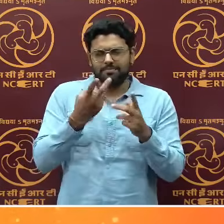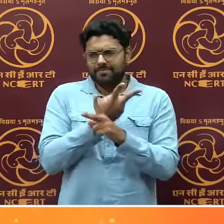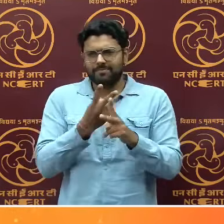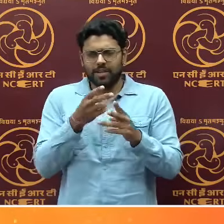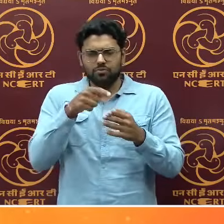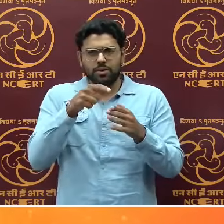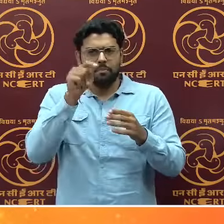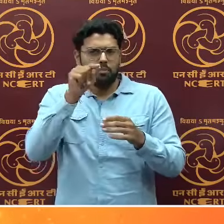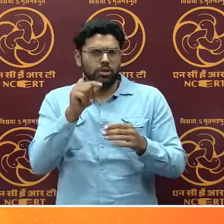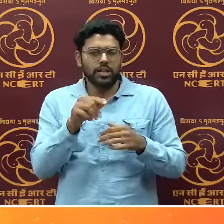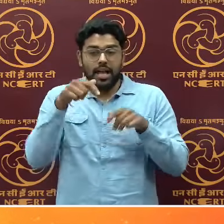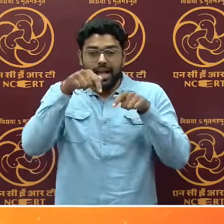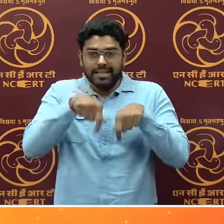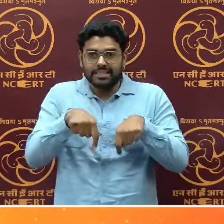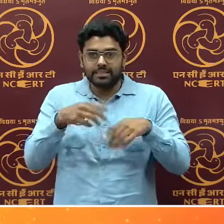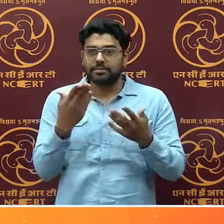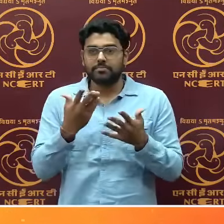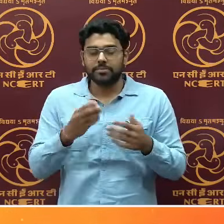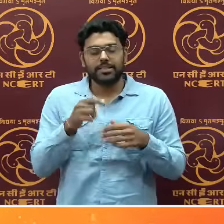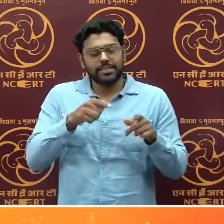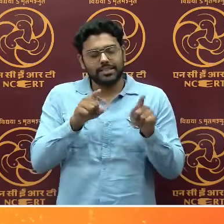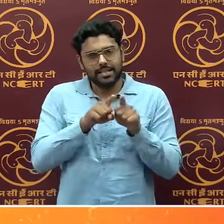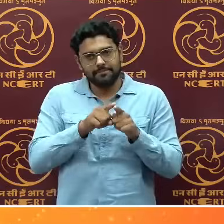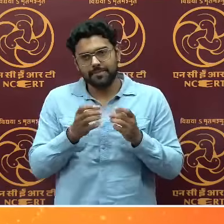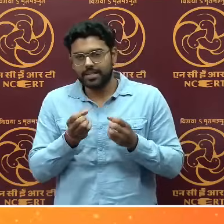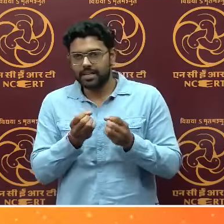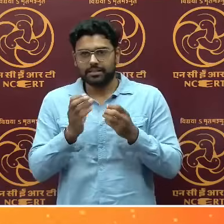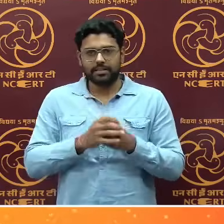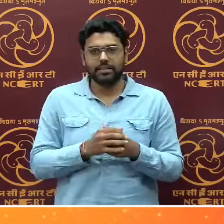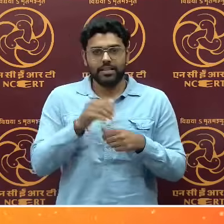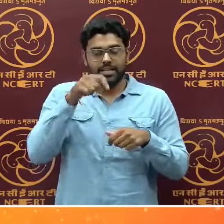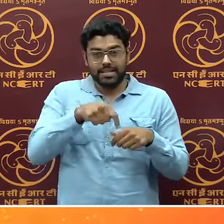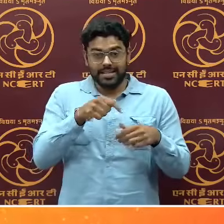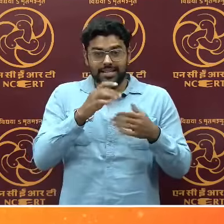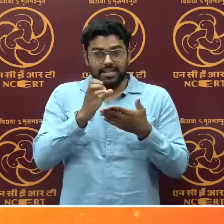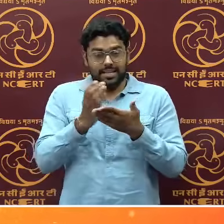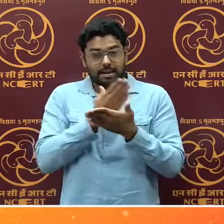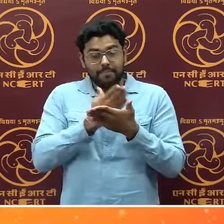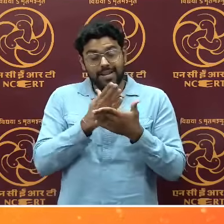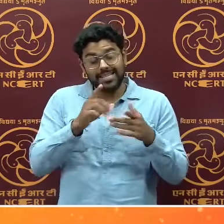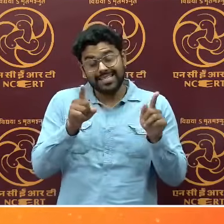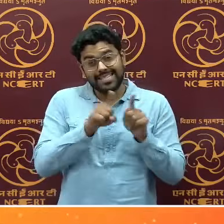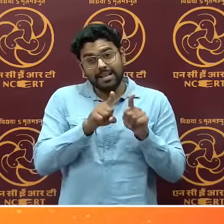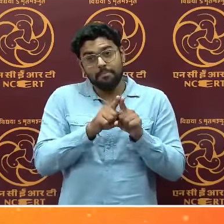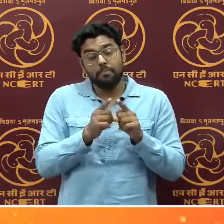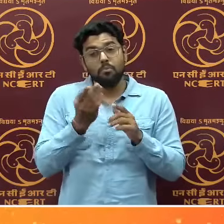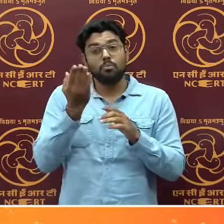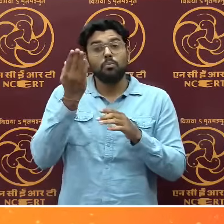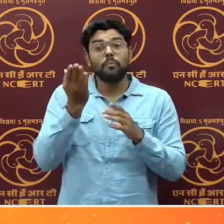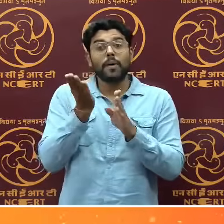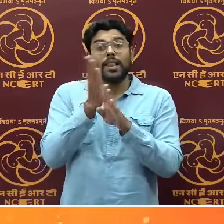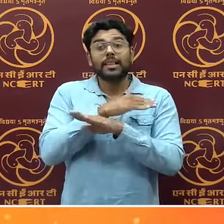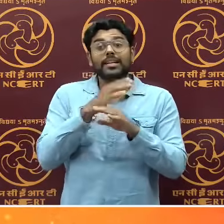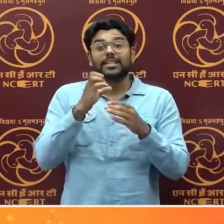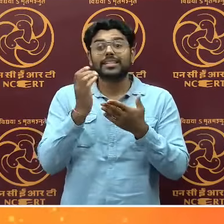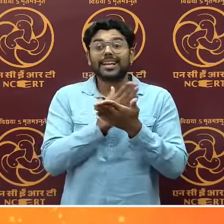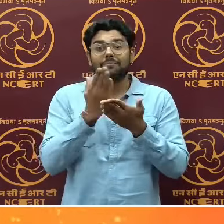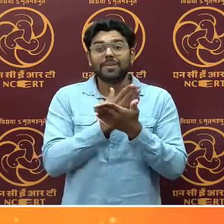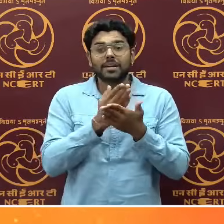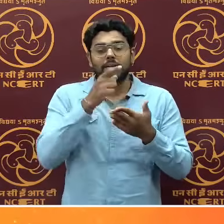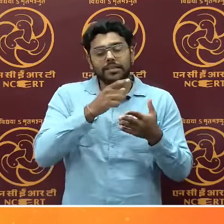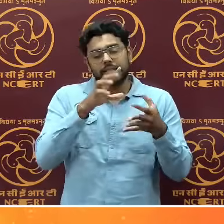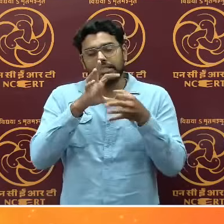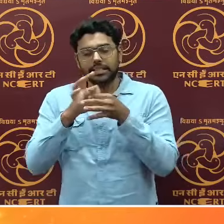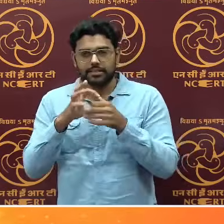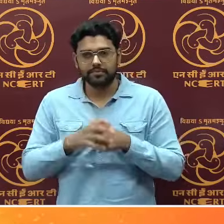matter? So we'll start with that only, because this chapter is continuation of what we have studied in our previous chapter,